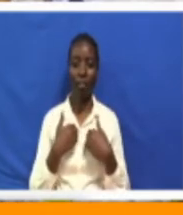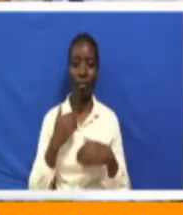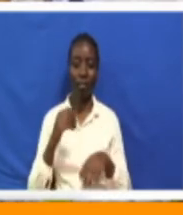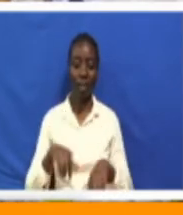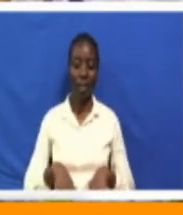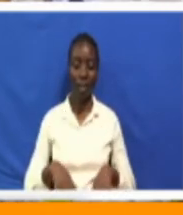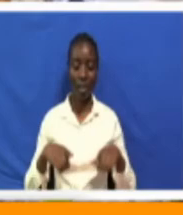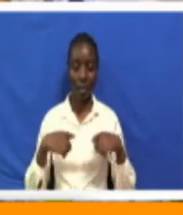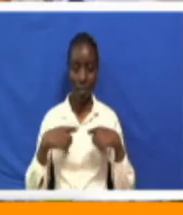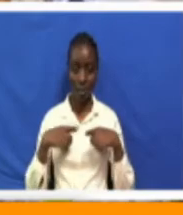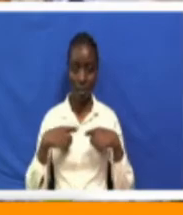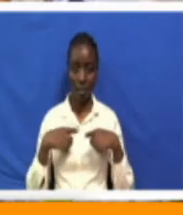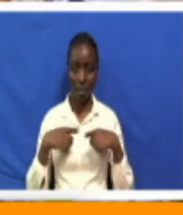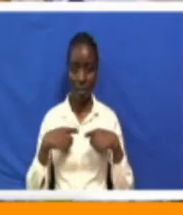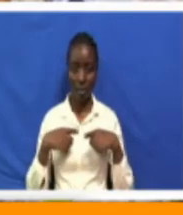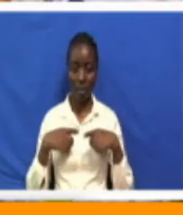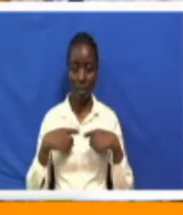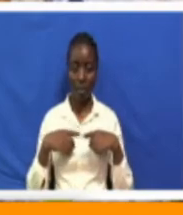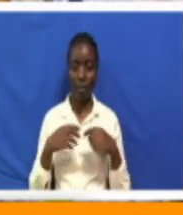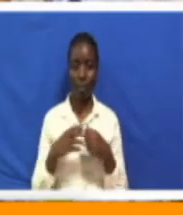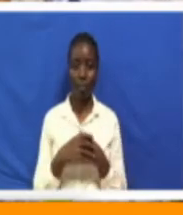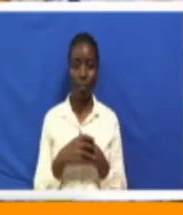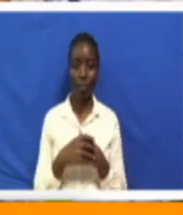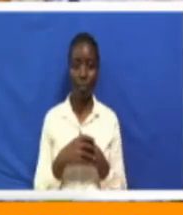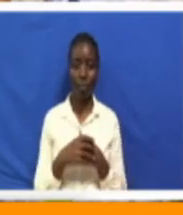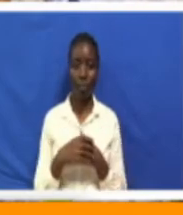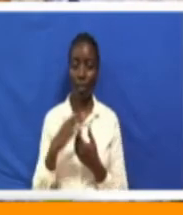thank you together